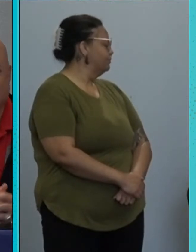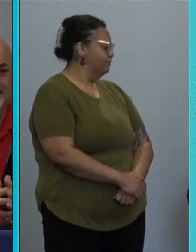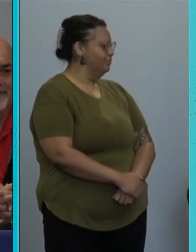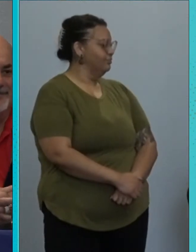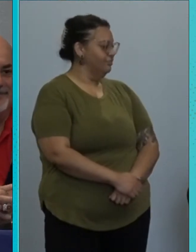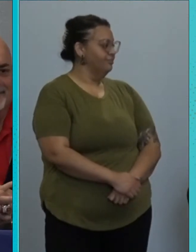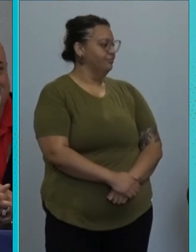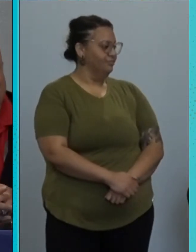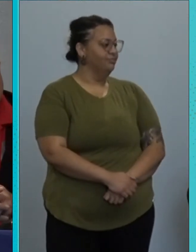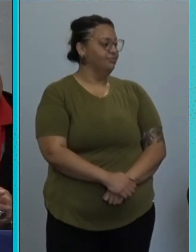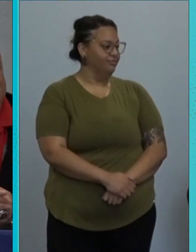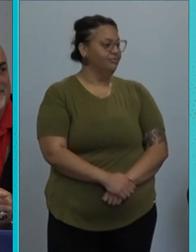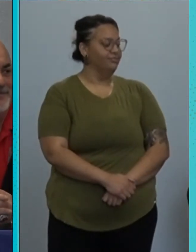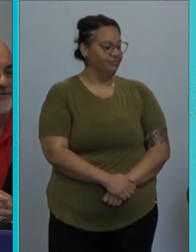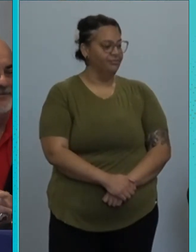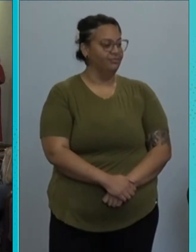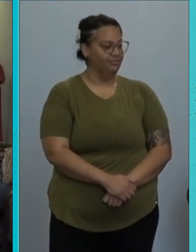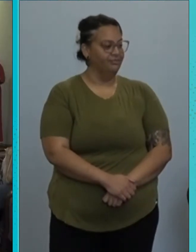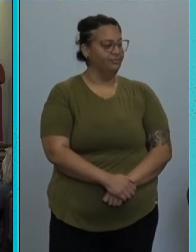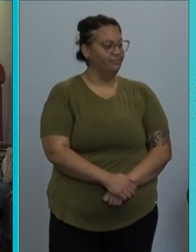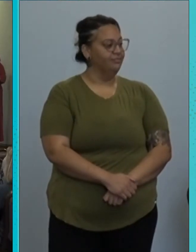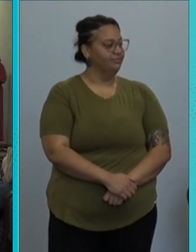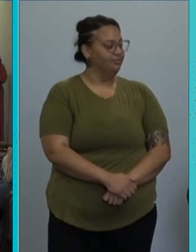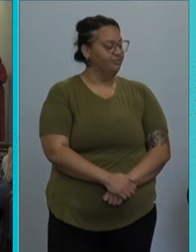specials offense coordinator.